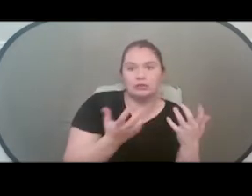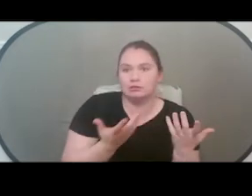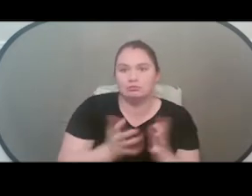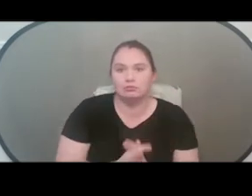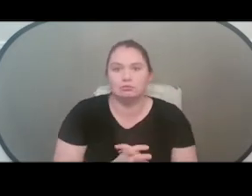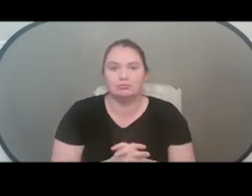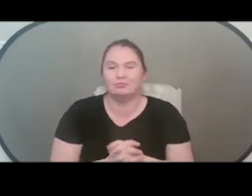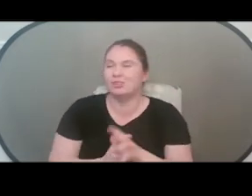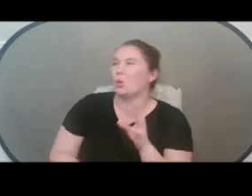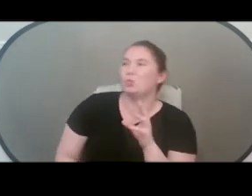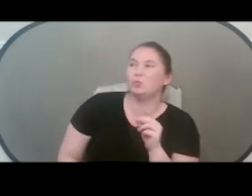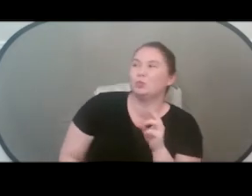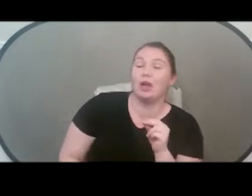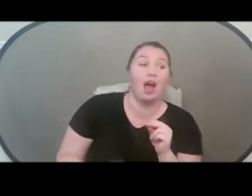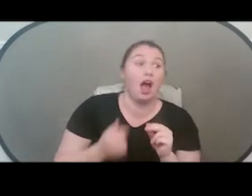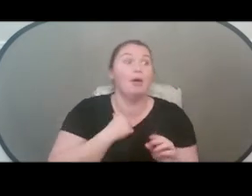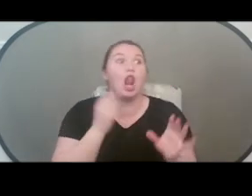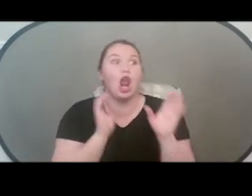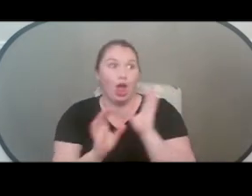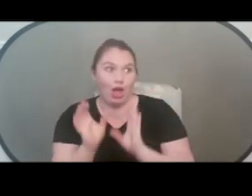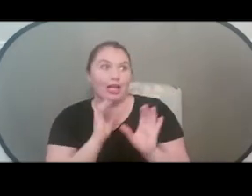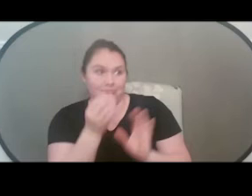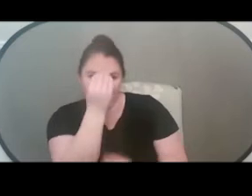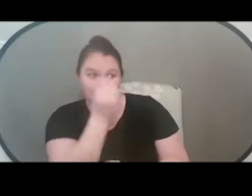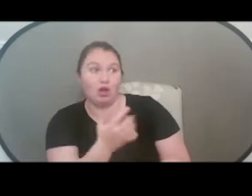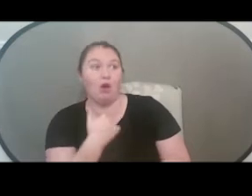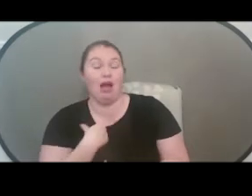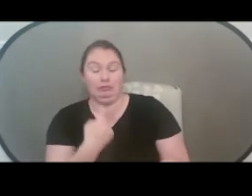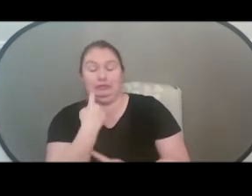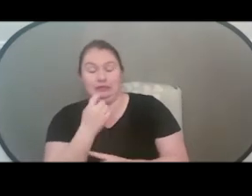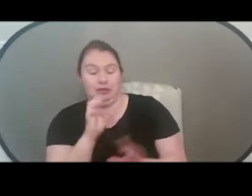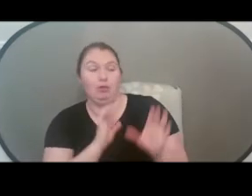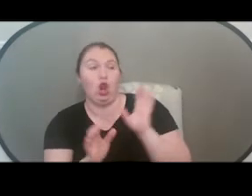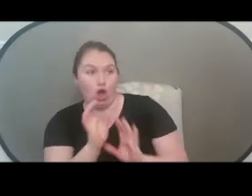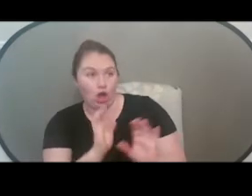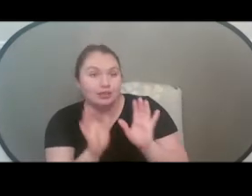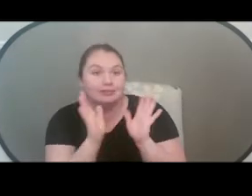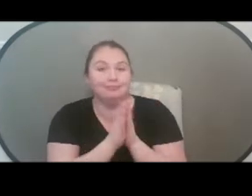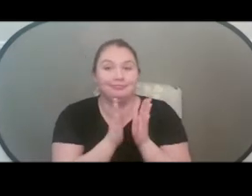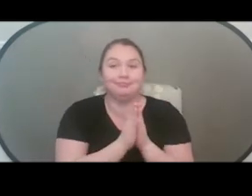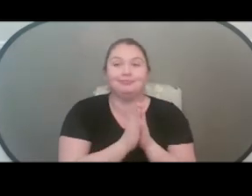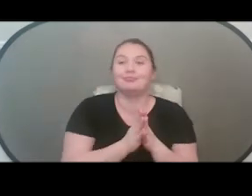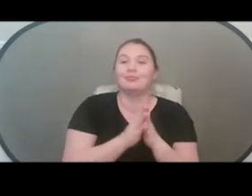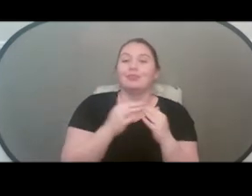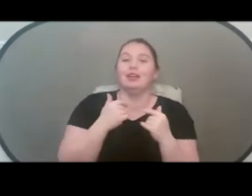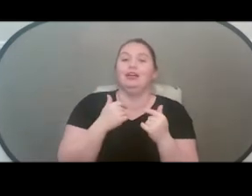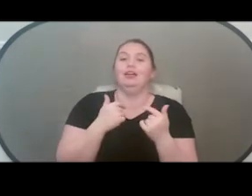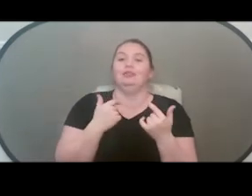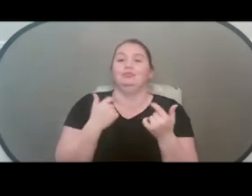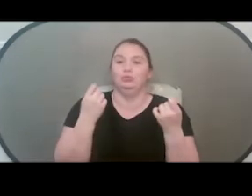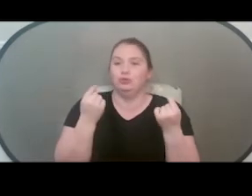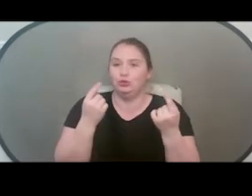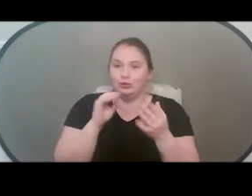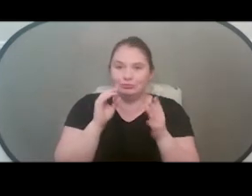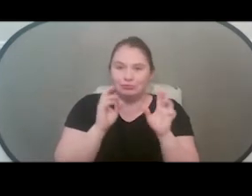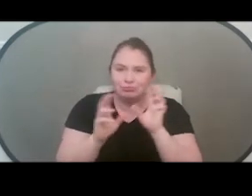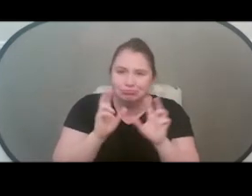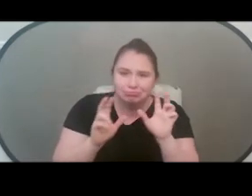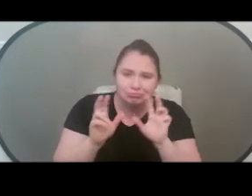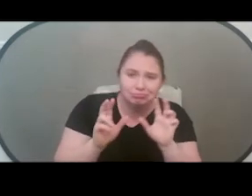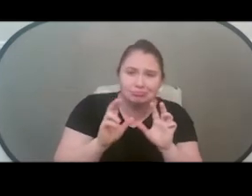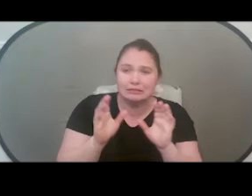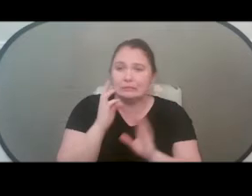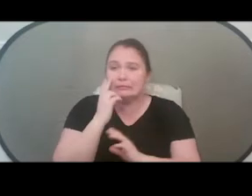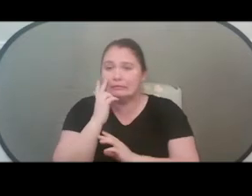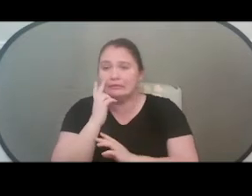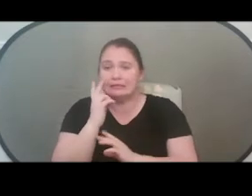No. I've been looking for. No, as part of this project, you know, we have been tracking and looking over past records, nothing